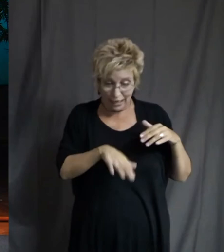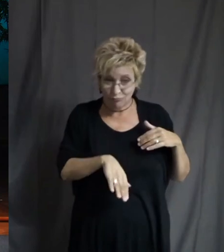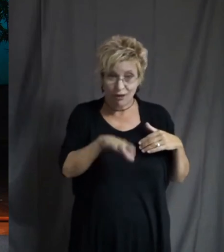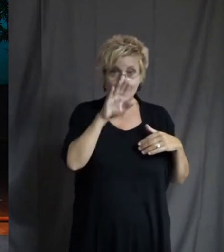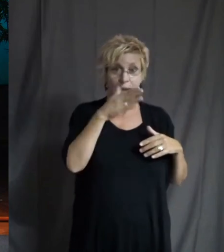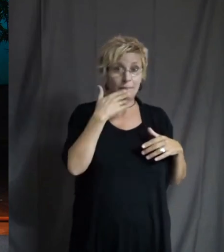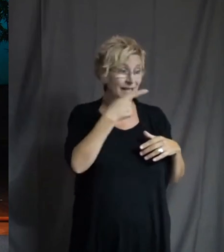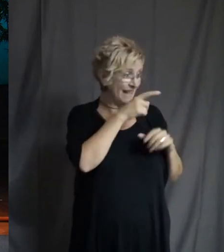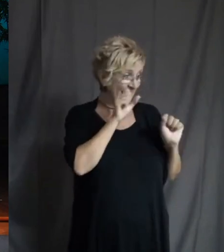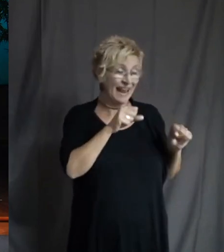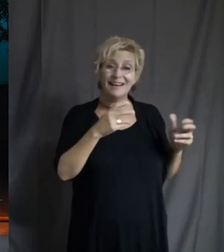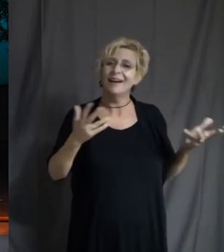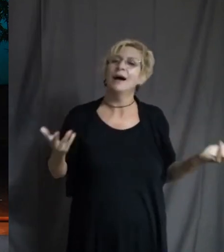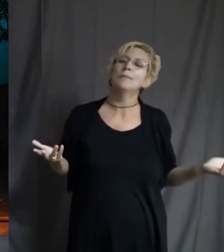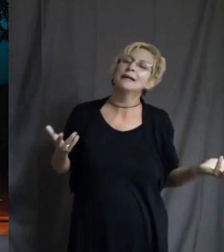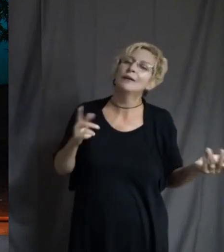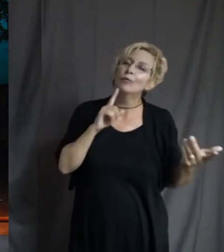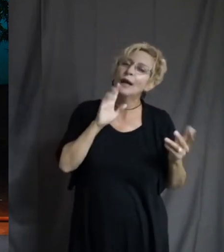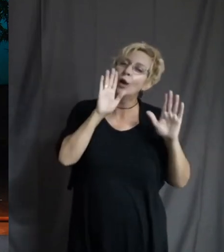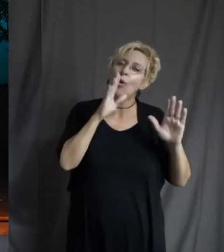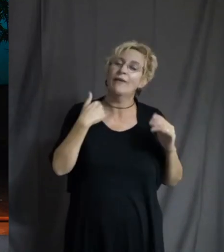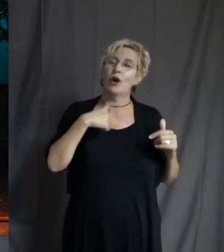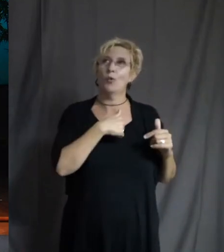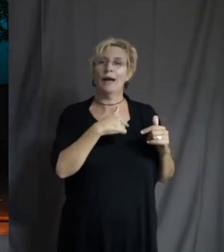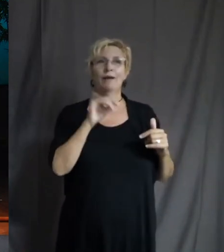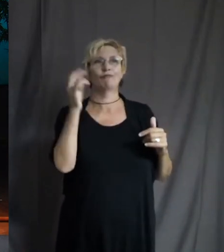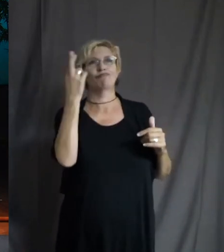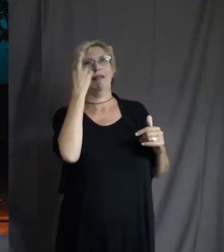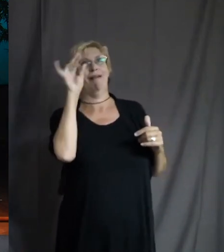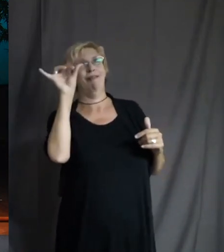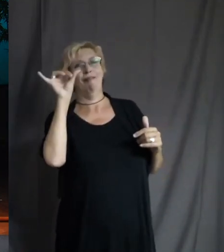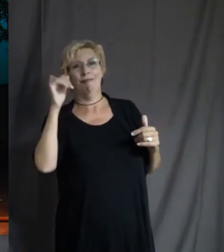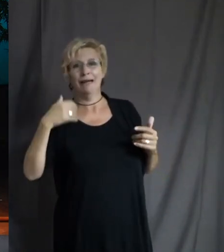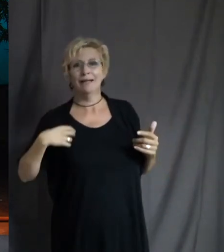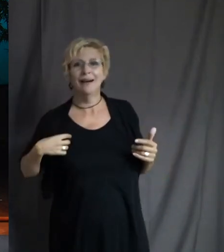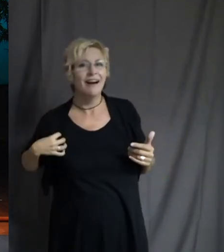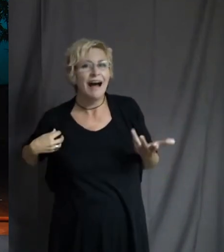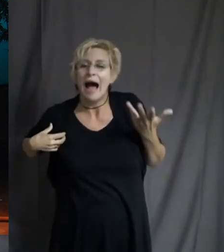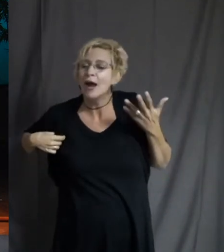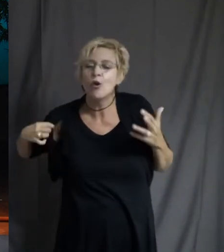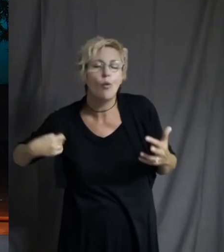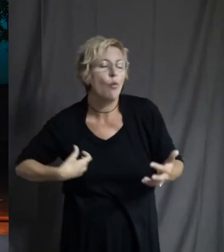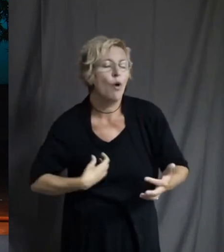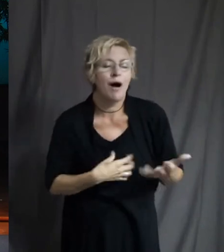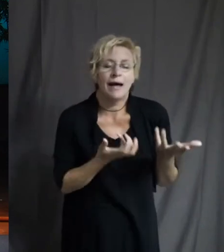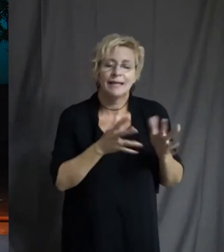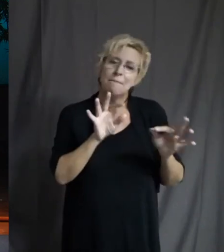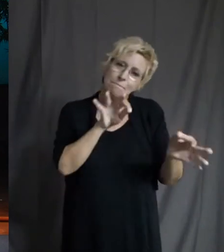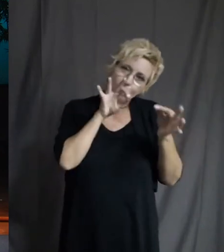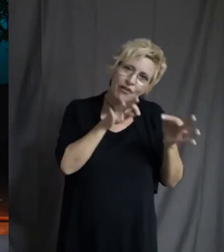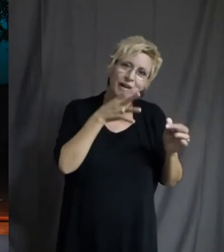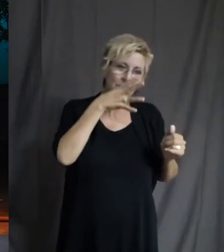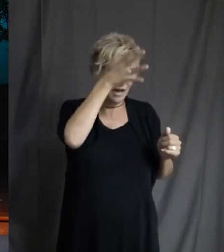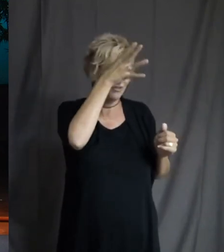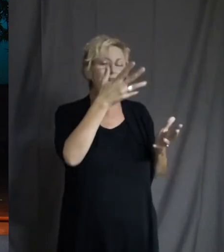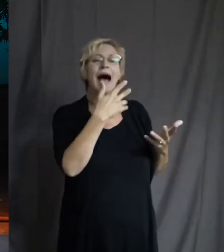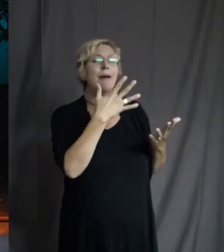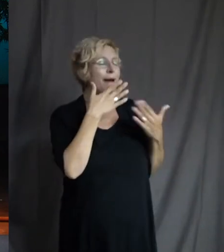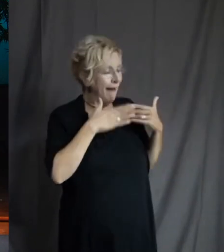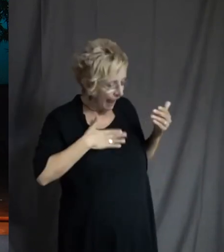could. Isn't that a wonderful moment when we can say to ourselves, I don't want the perfect parents. I'm glad I had these